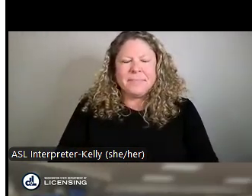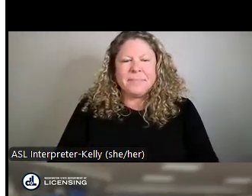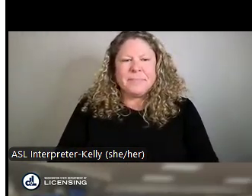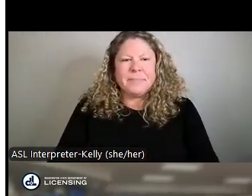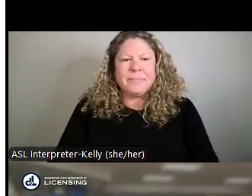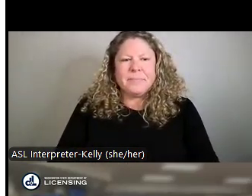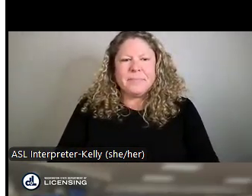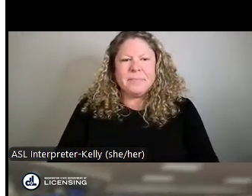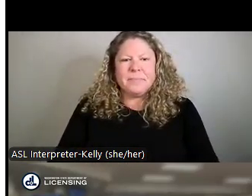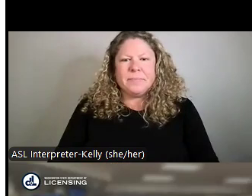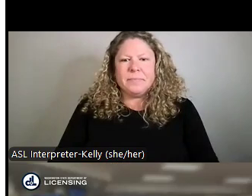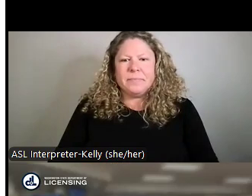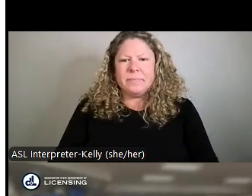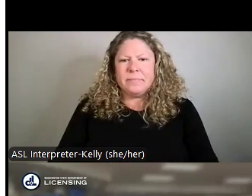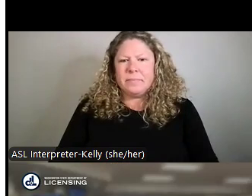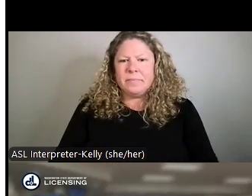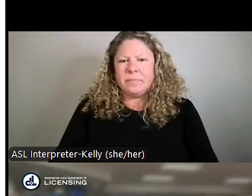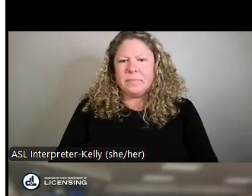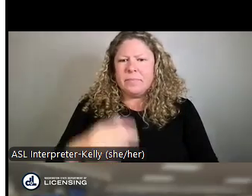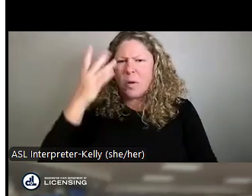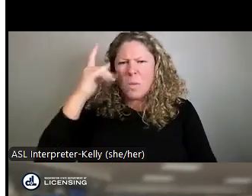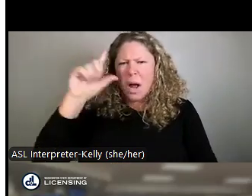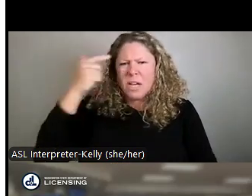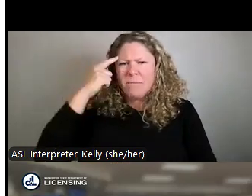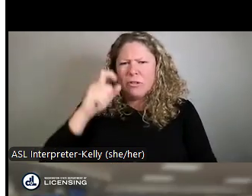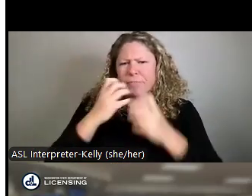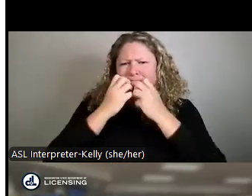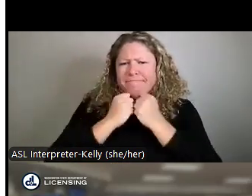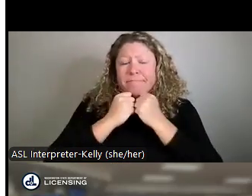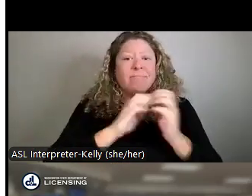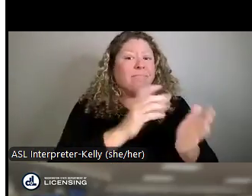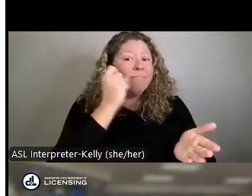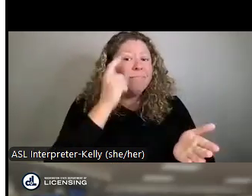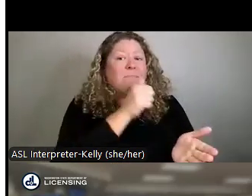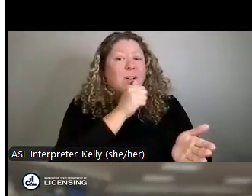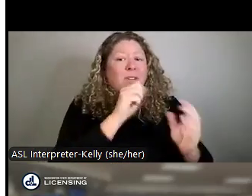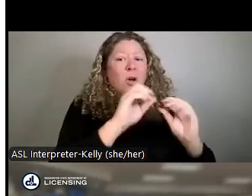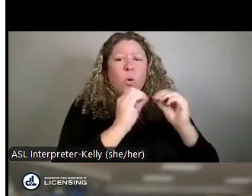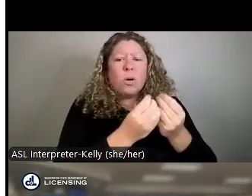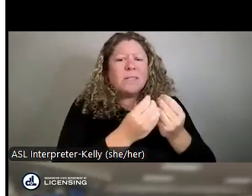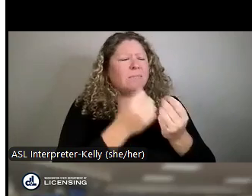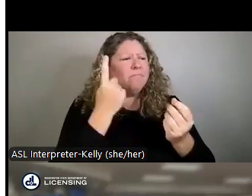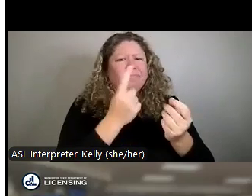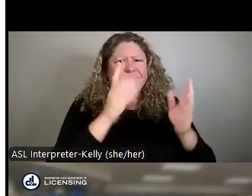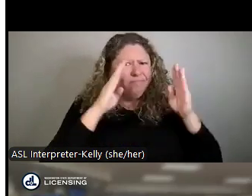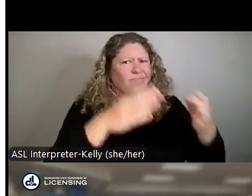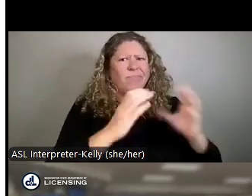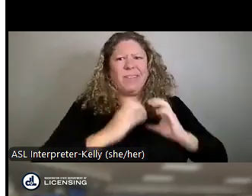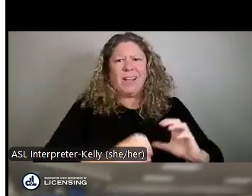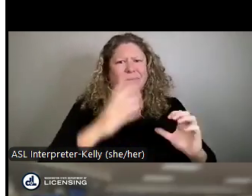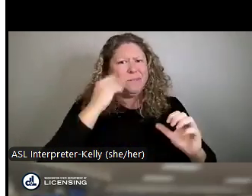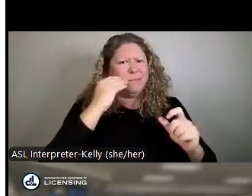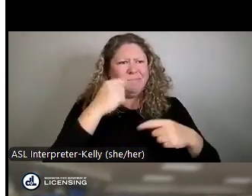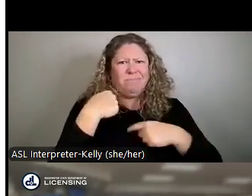we care about that in government. Private organizations have been focusing on customer experience for